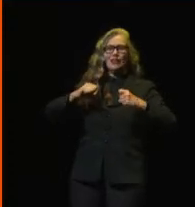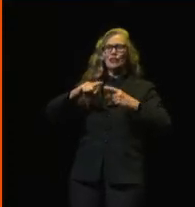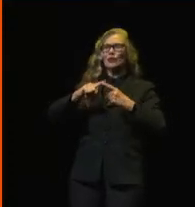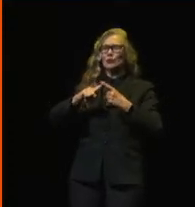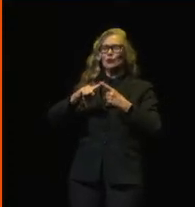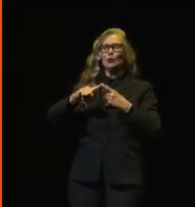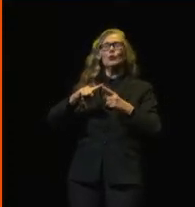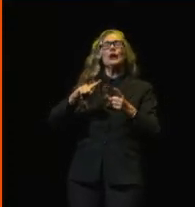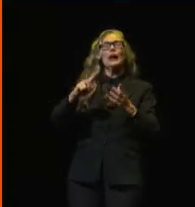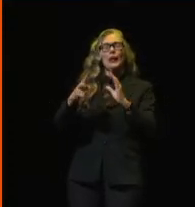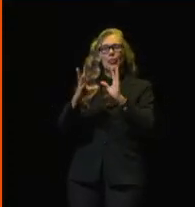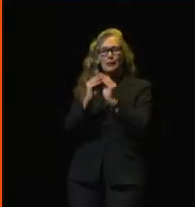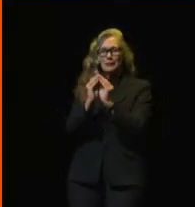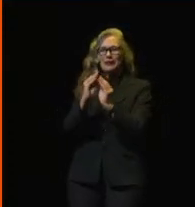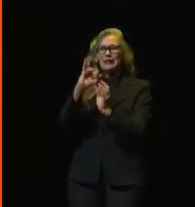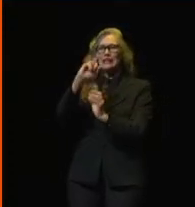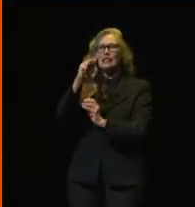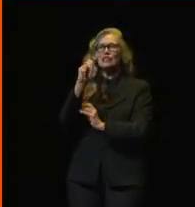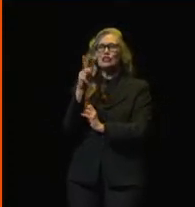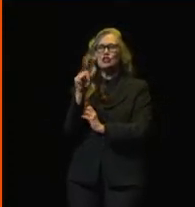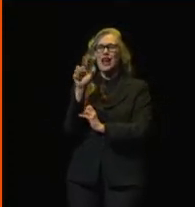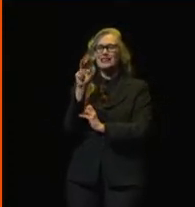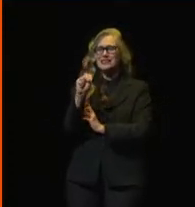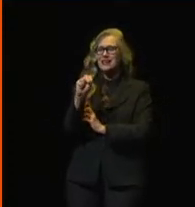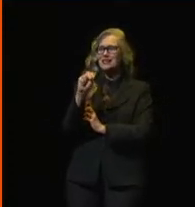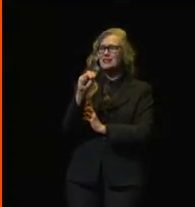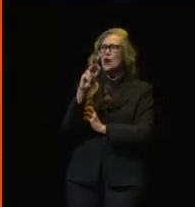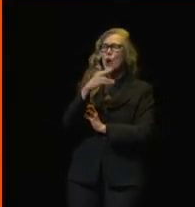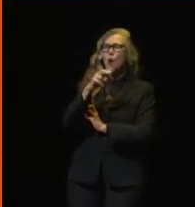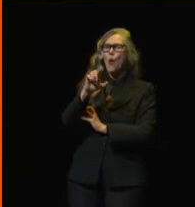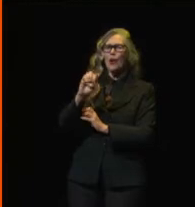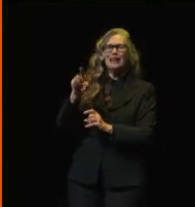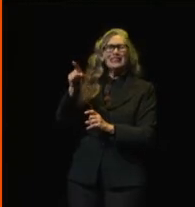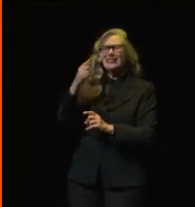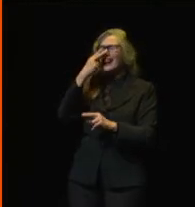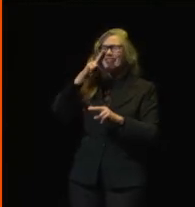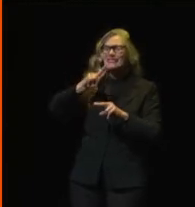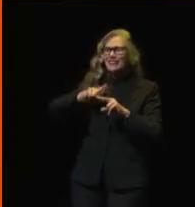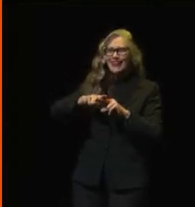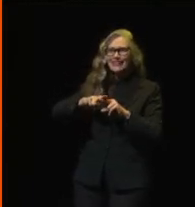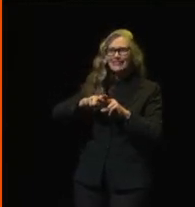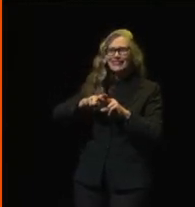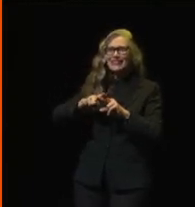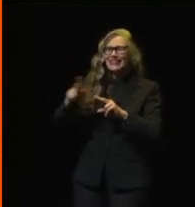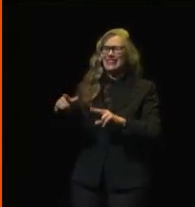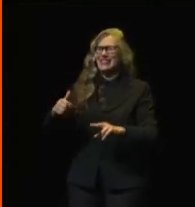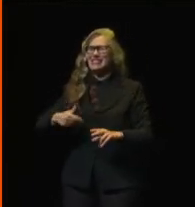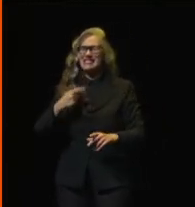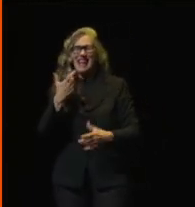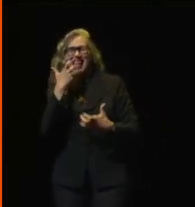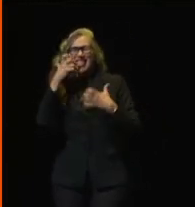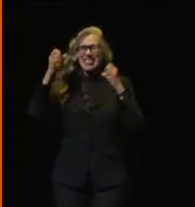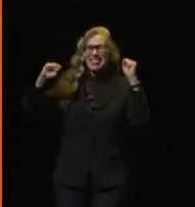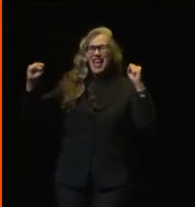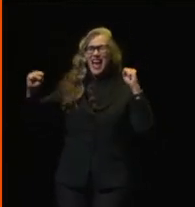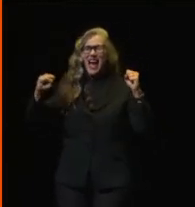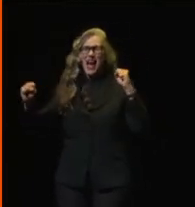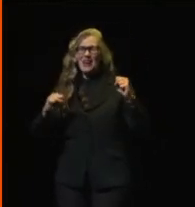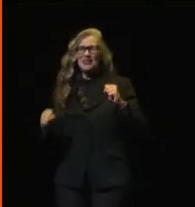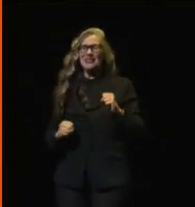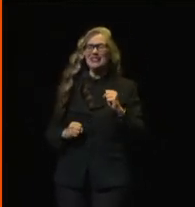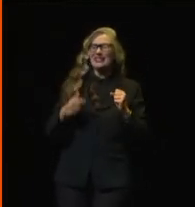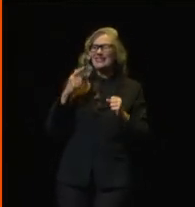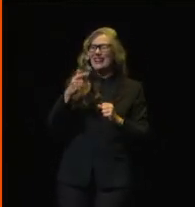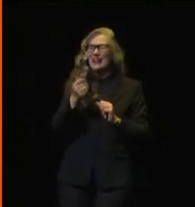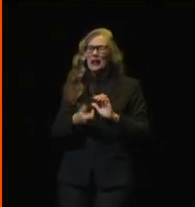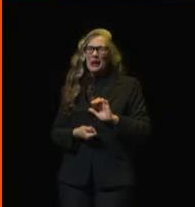Activism was the perfect work for him because he could have fun with it. I mean, being a loud, obnoxious agitator on behalf of poor and